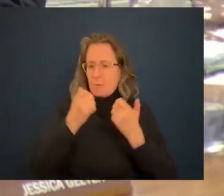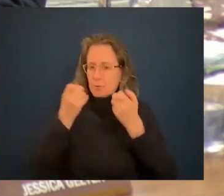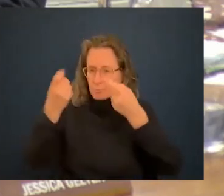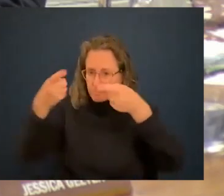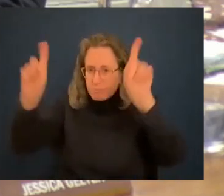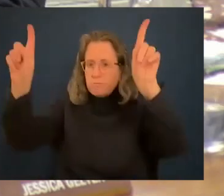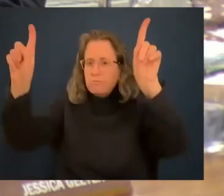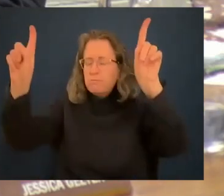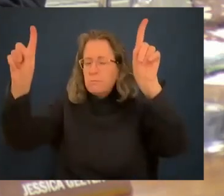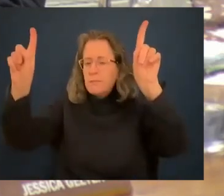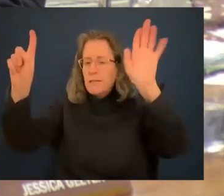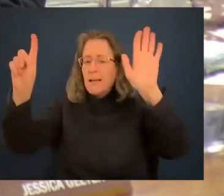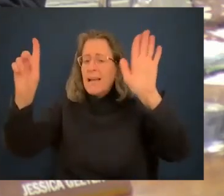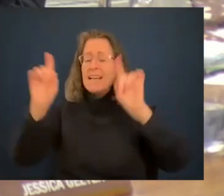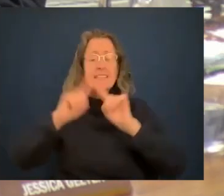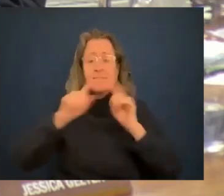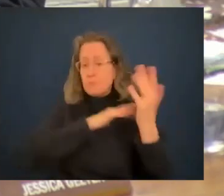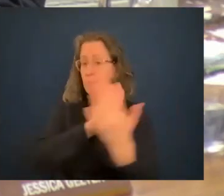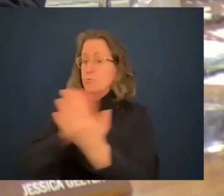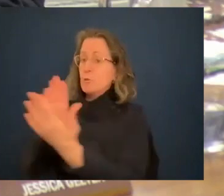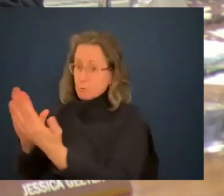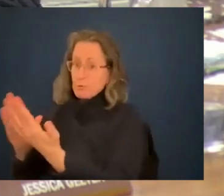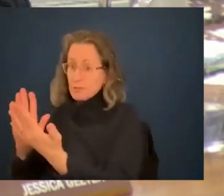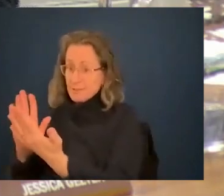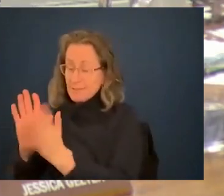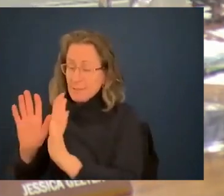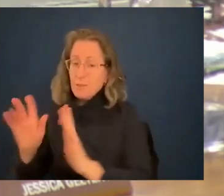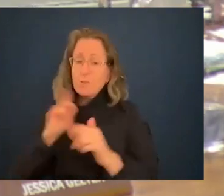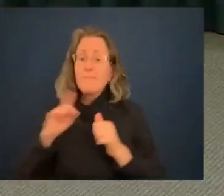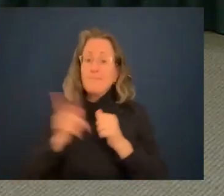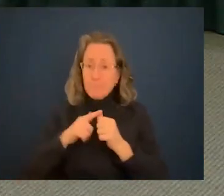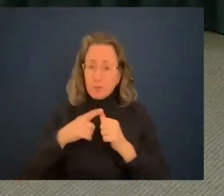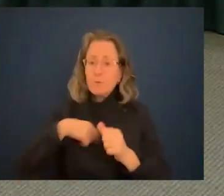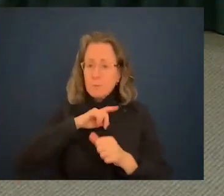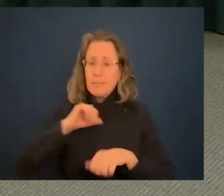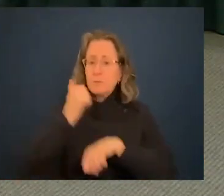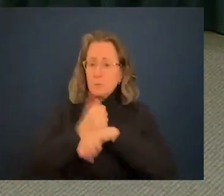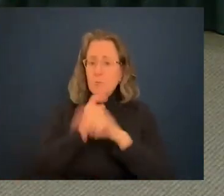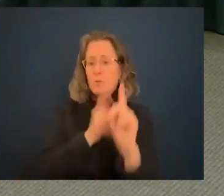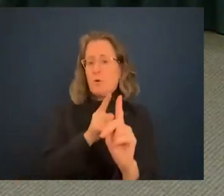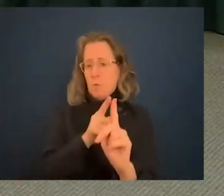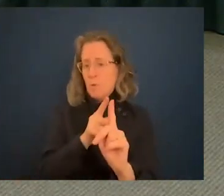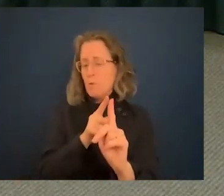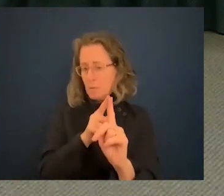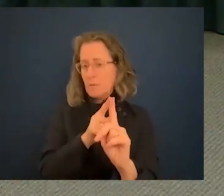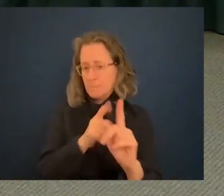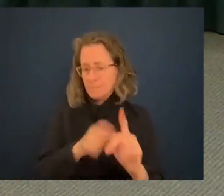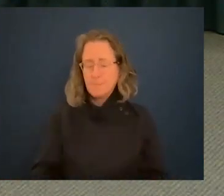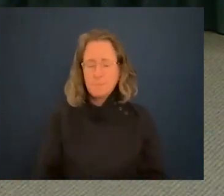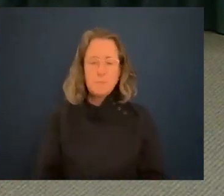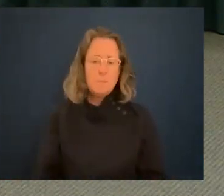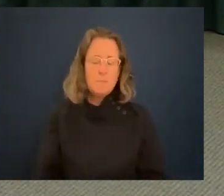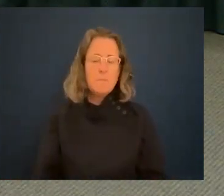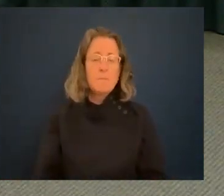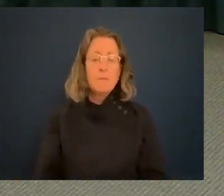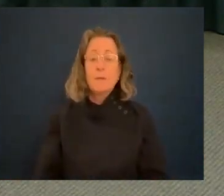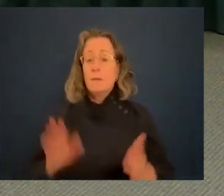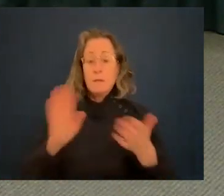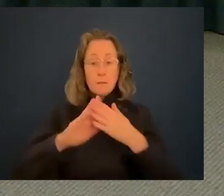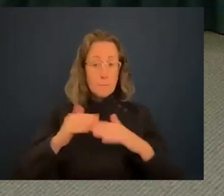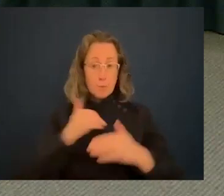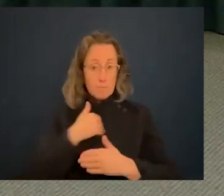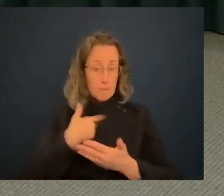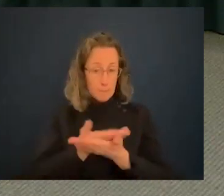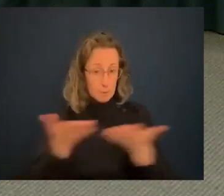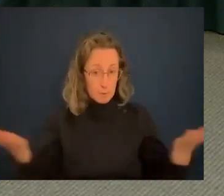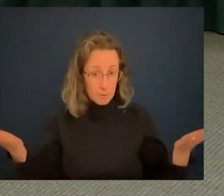yeah but I think that it's important that we set the goal oh great um all right uh members of the public before I